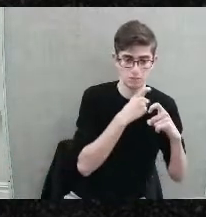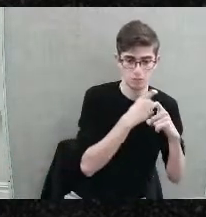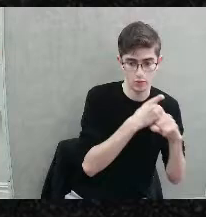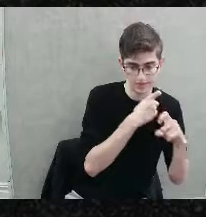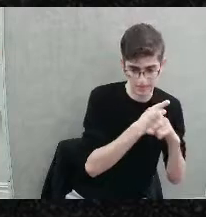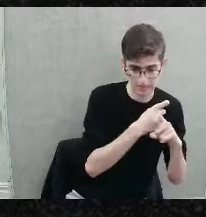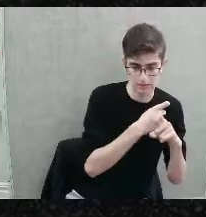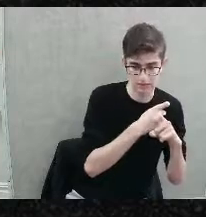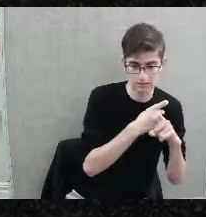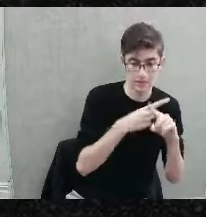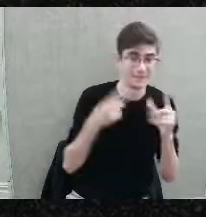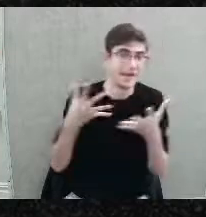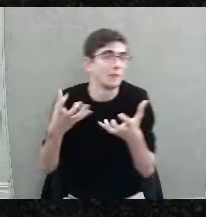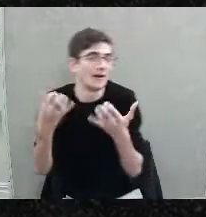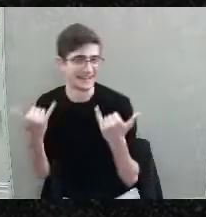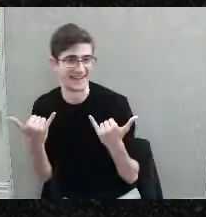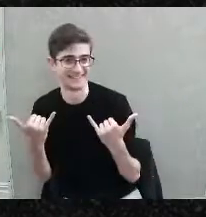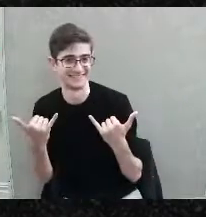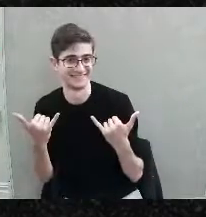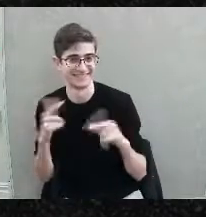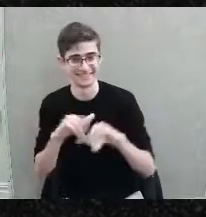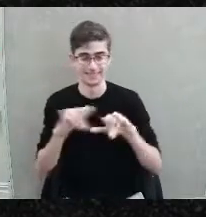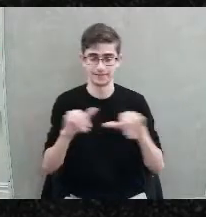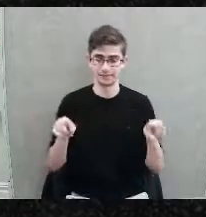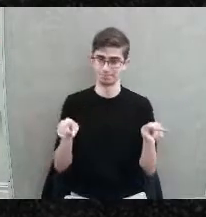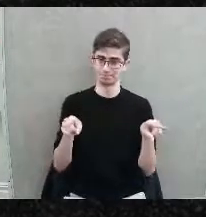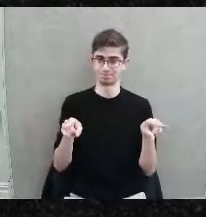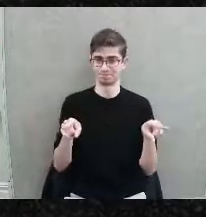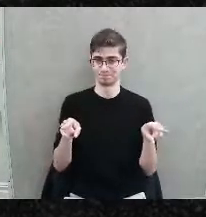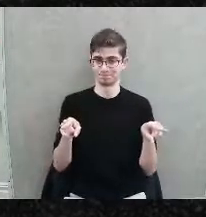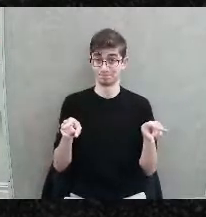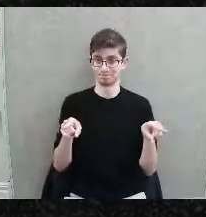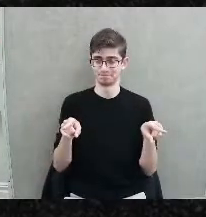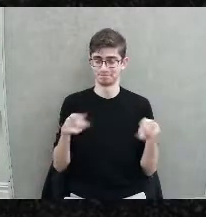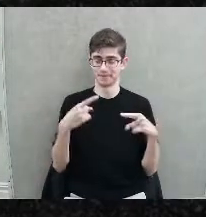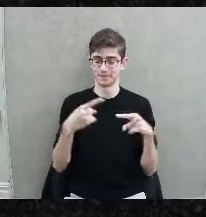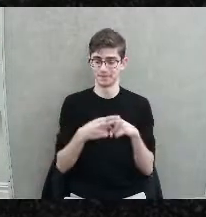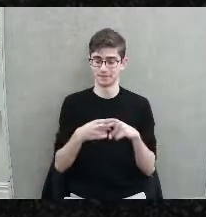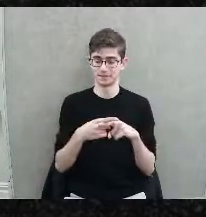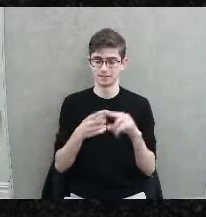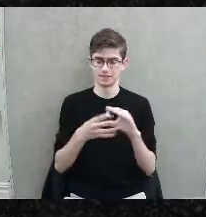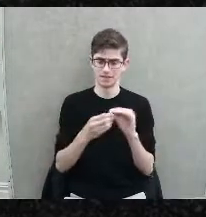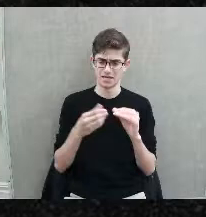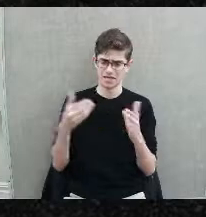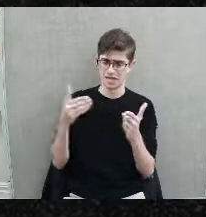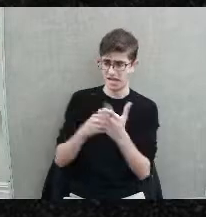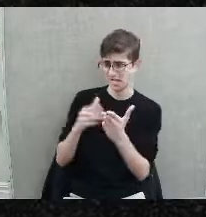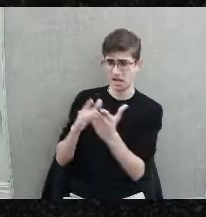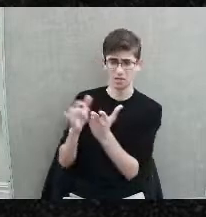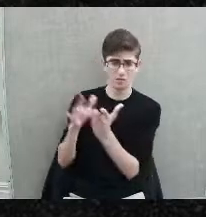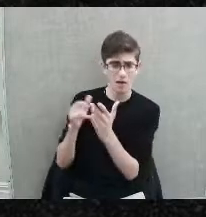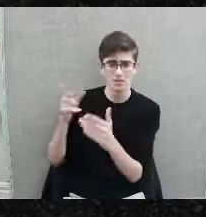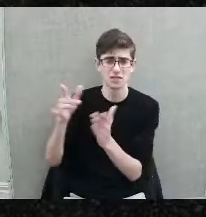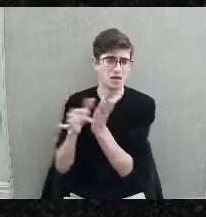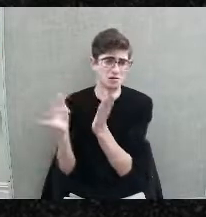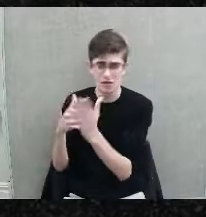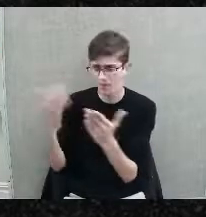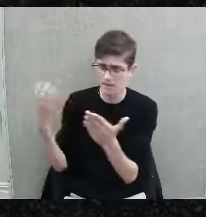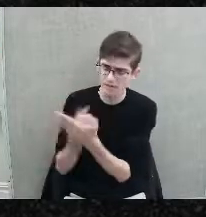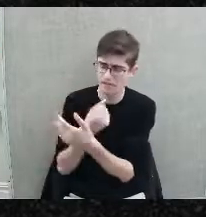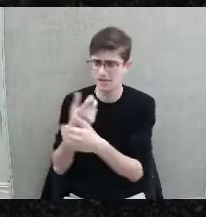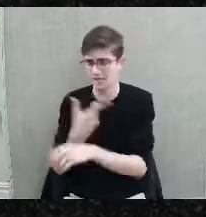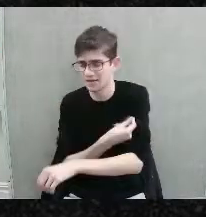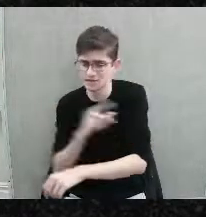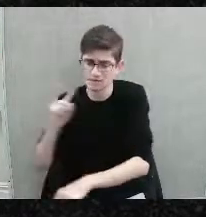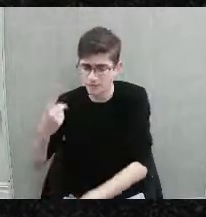at the same time. And they were in the streets claiming against corruption in access to vaccines, and at the same time